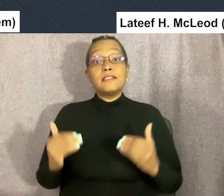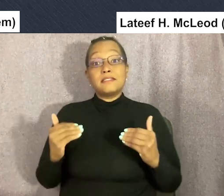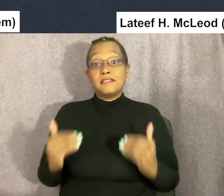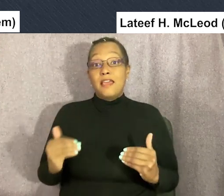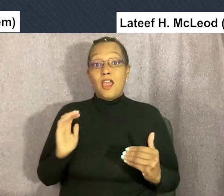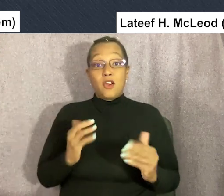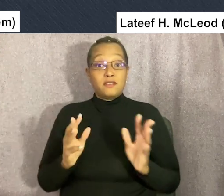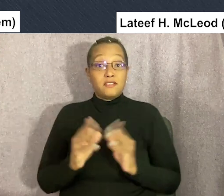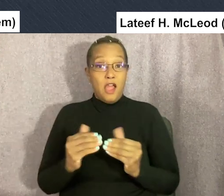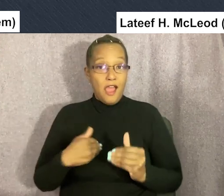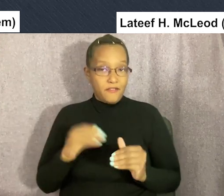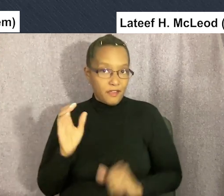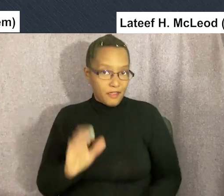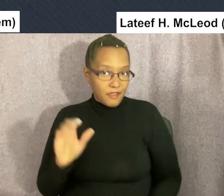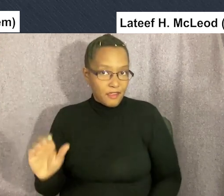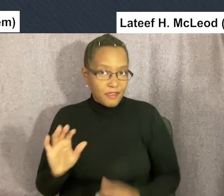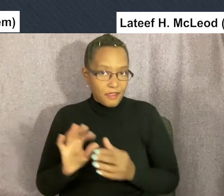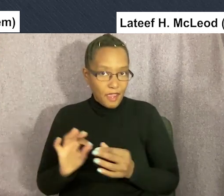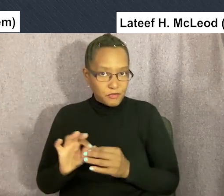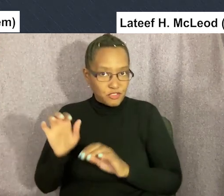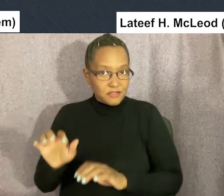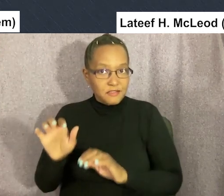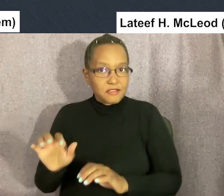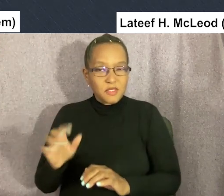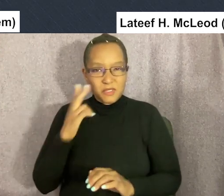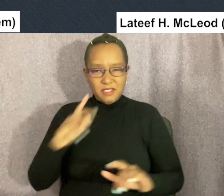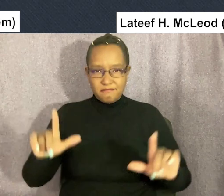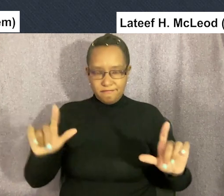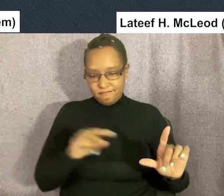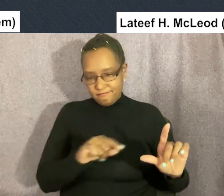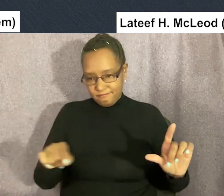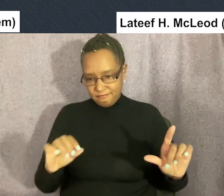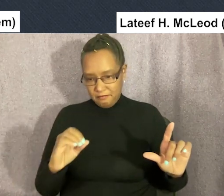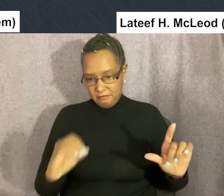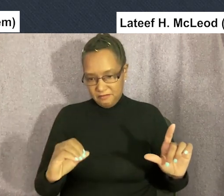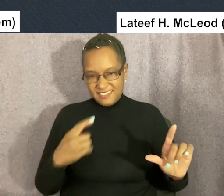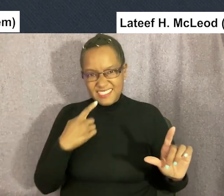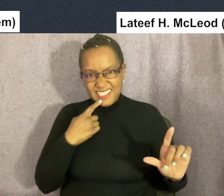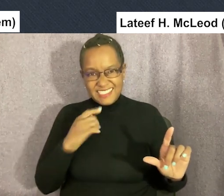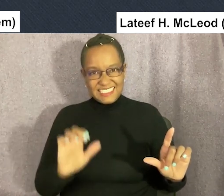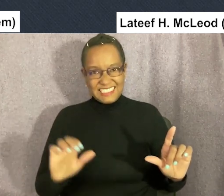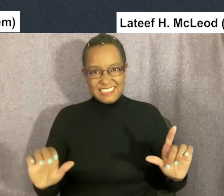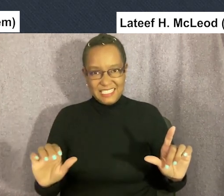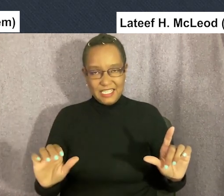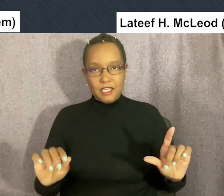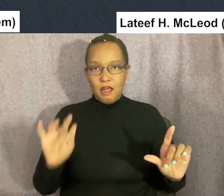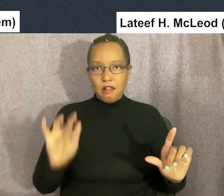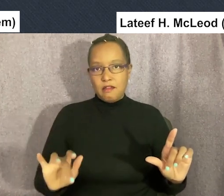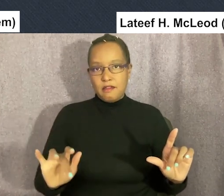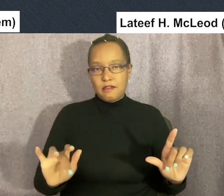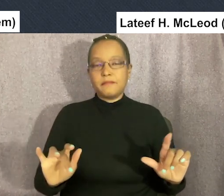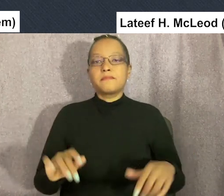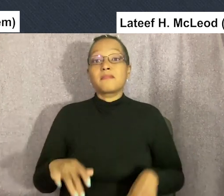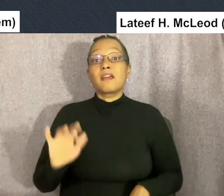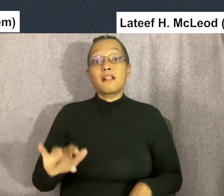just as it has captioning, by clicking on the CC button at the bottom of your screen and clicking